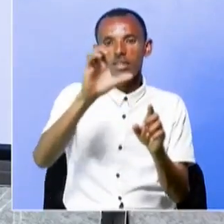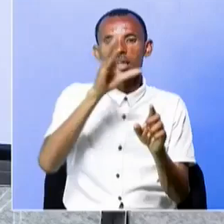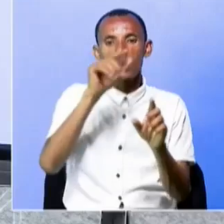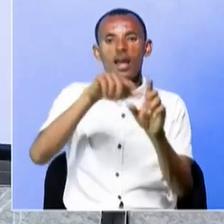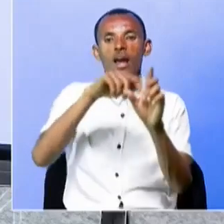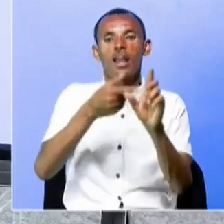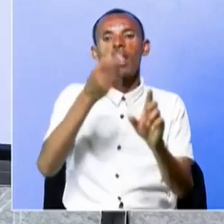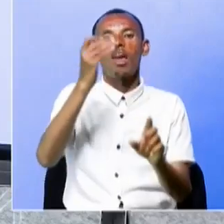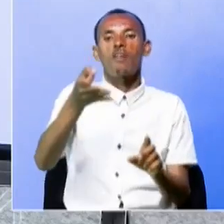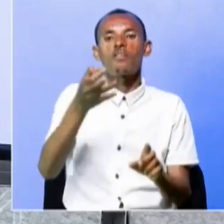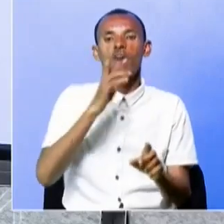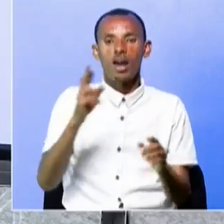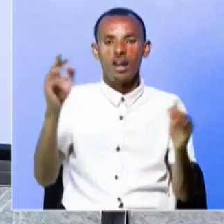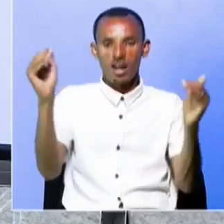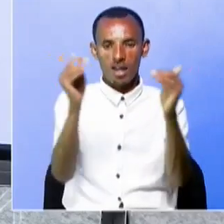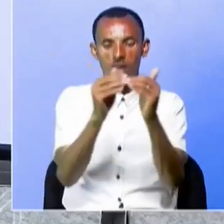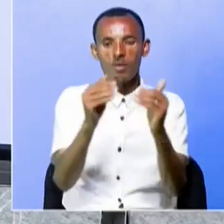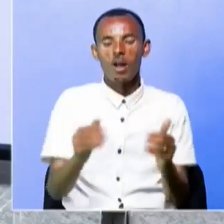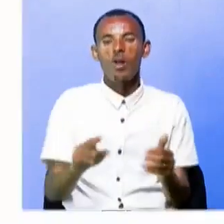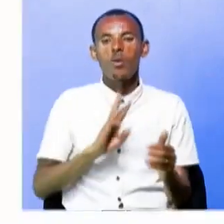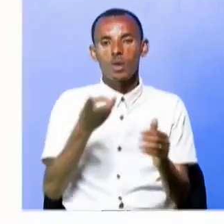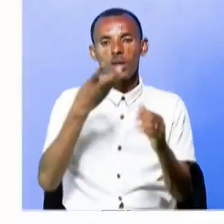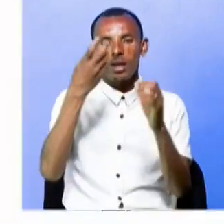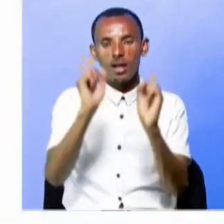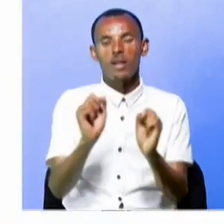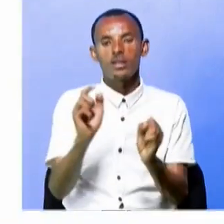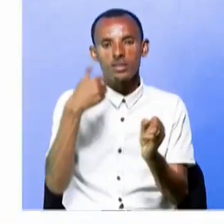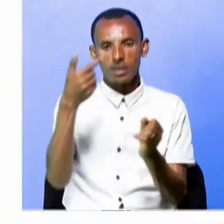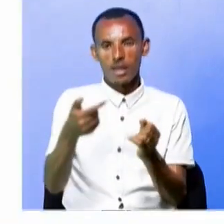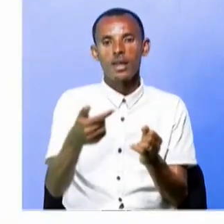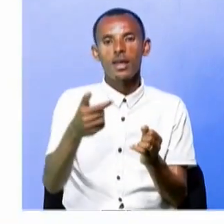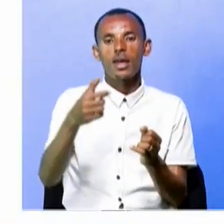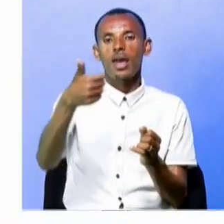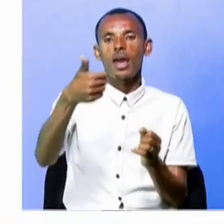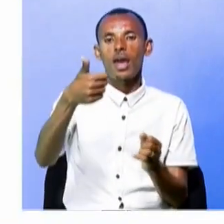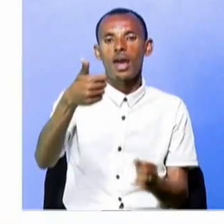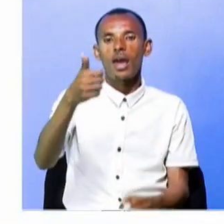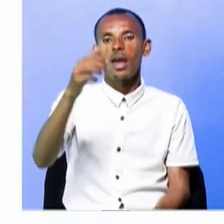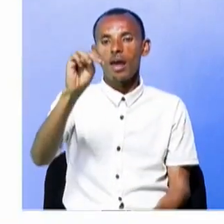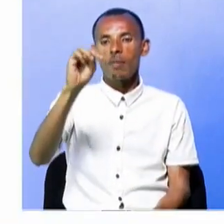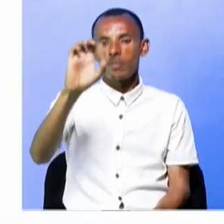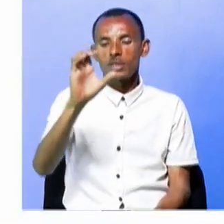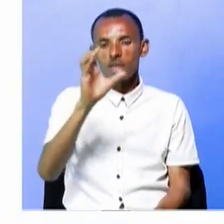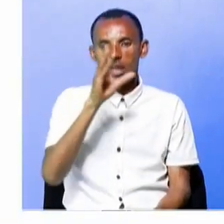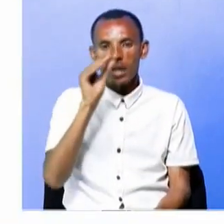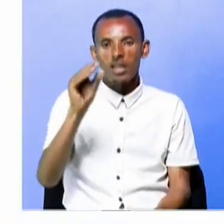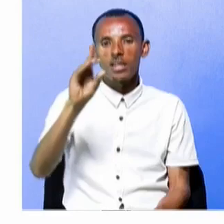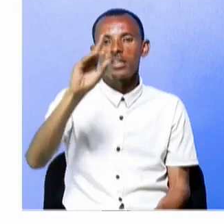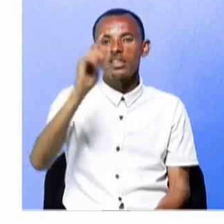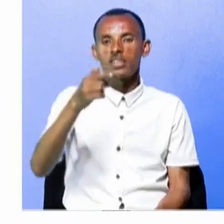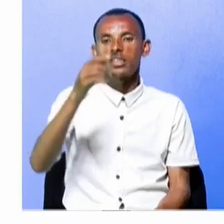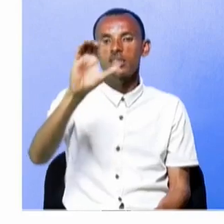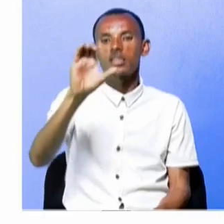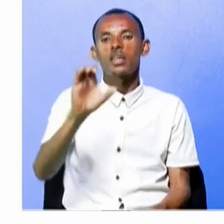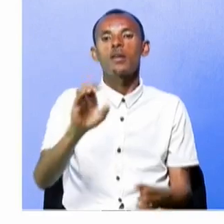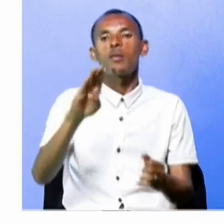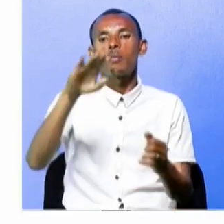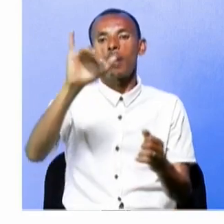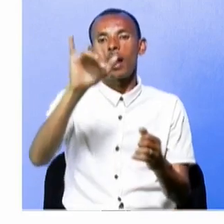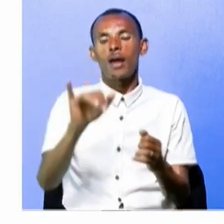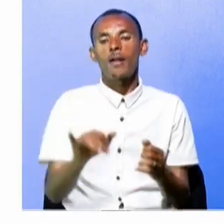congruent. So we can say that AMC and DGC are similar by